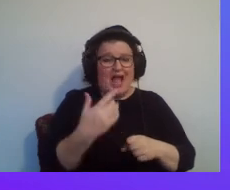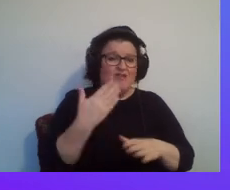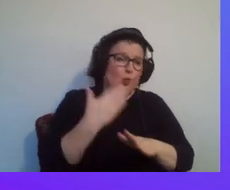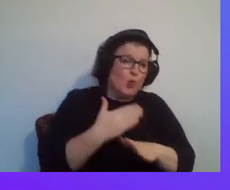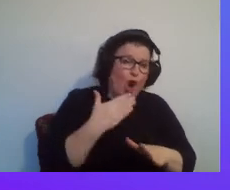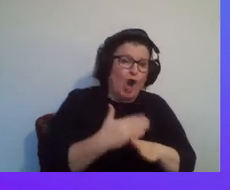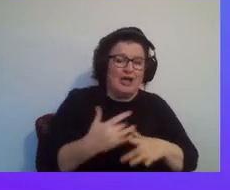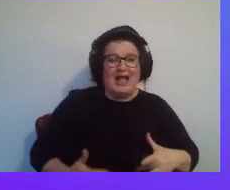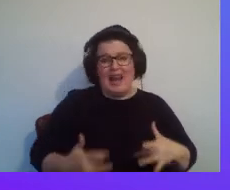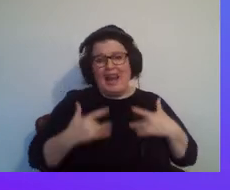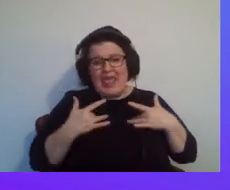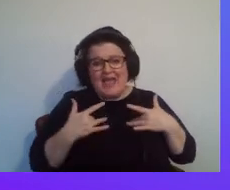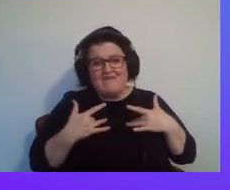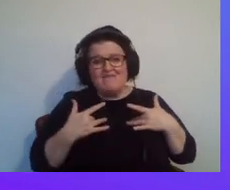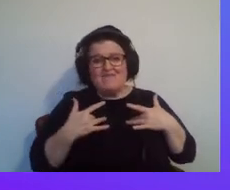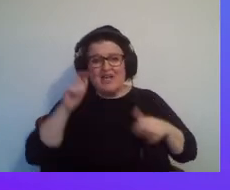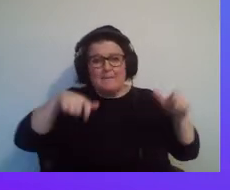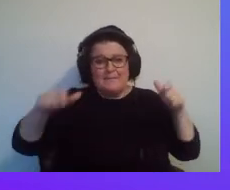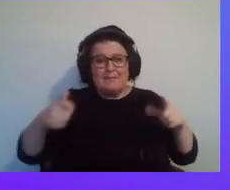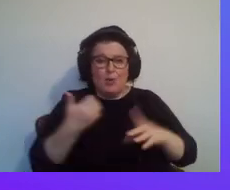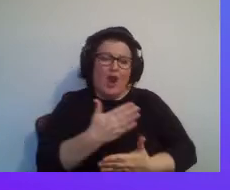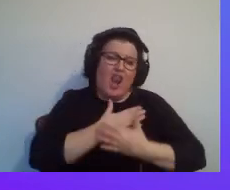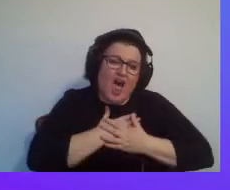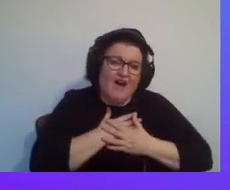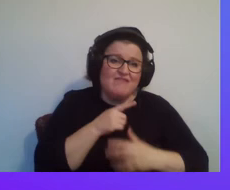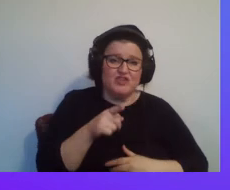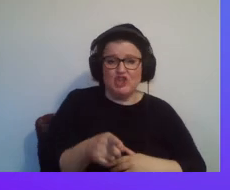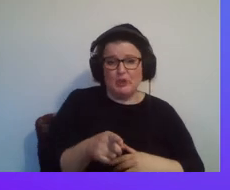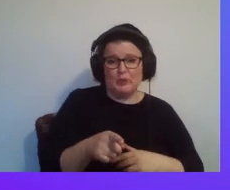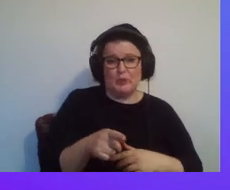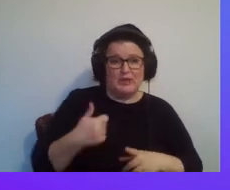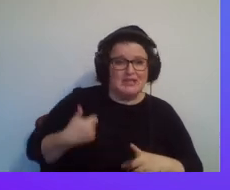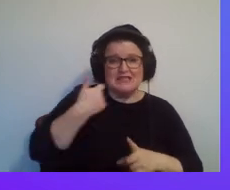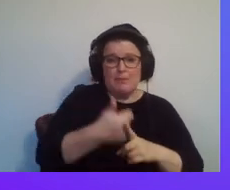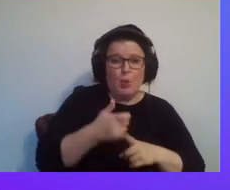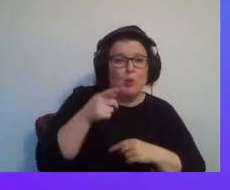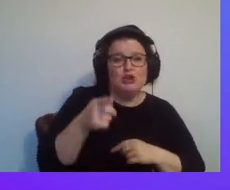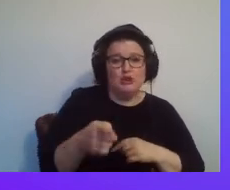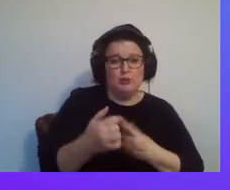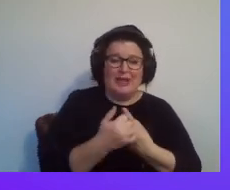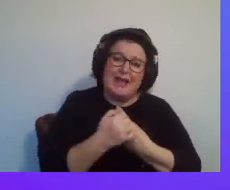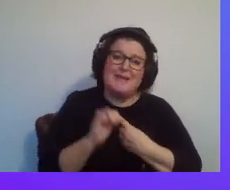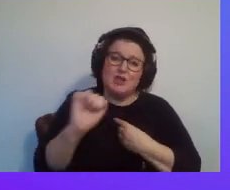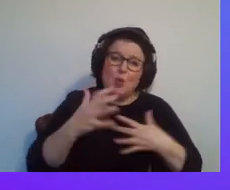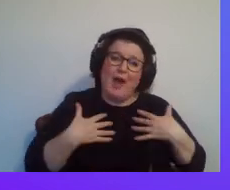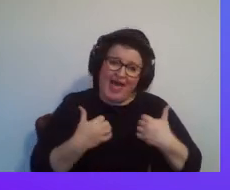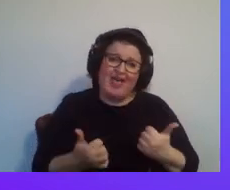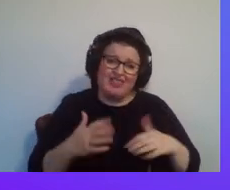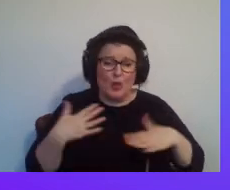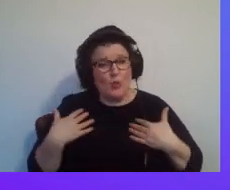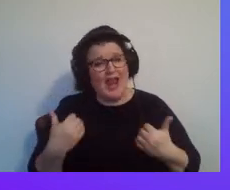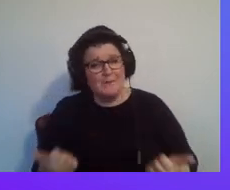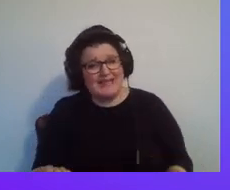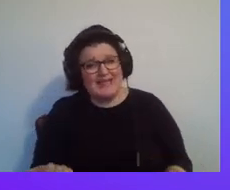having people around you that love and support you, account for much greater impact on your health and well-being. And those